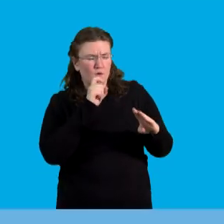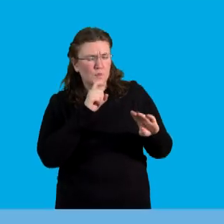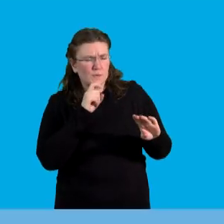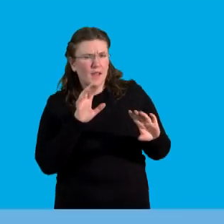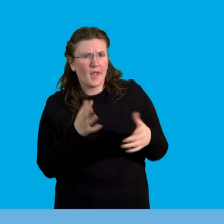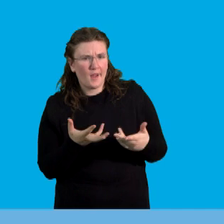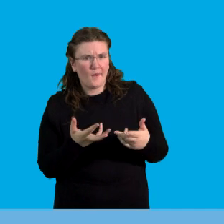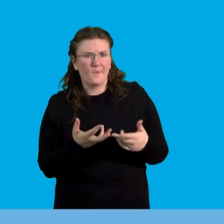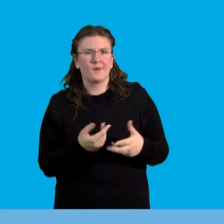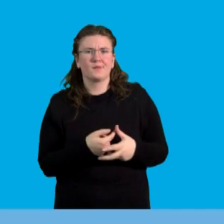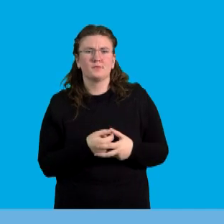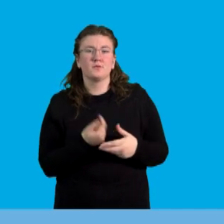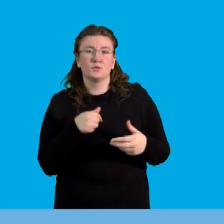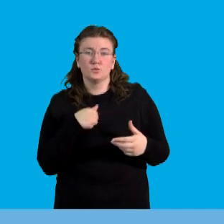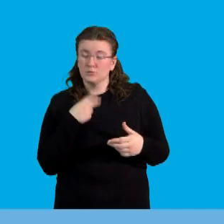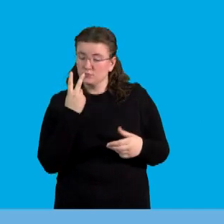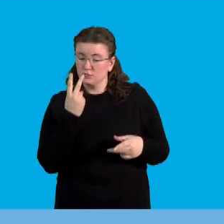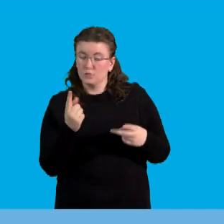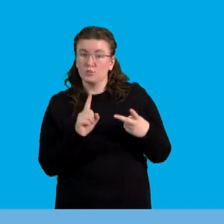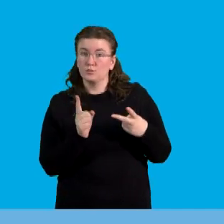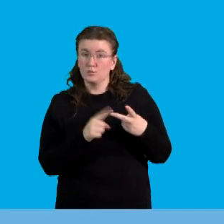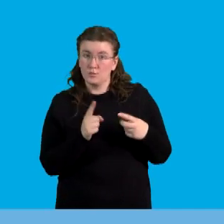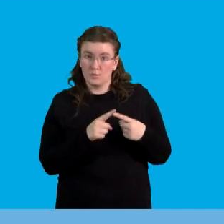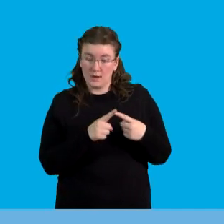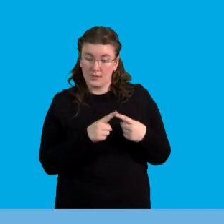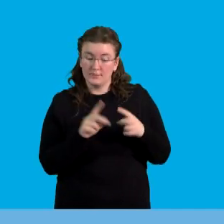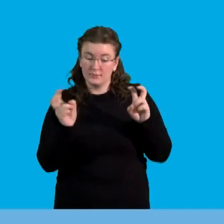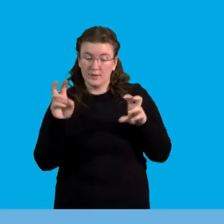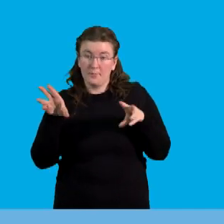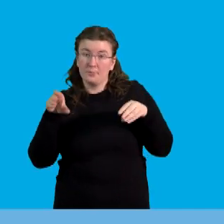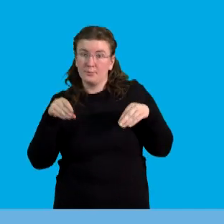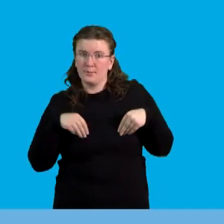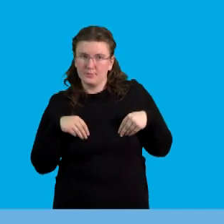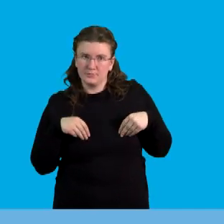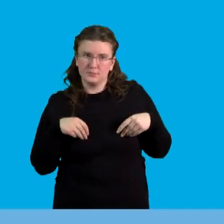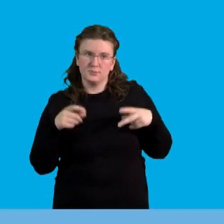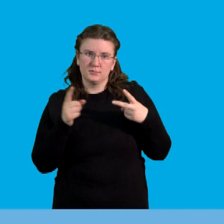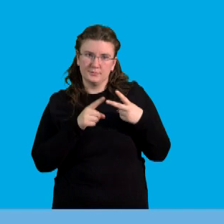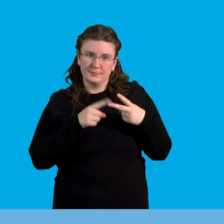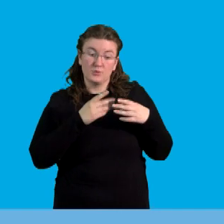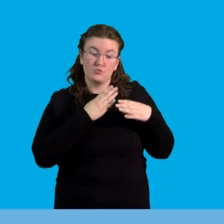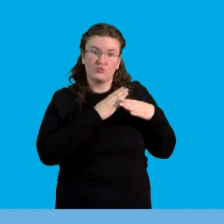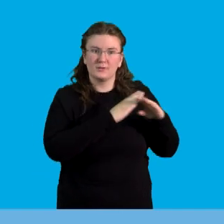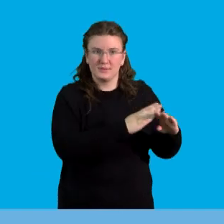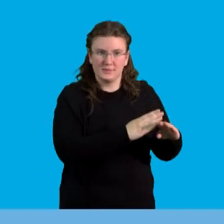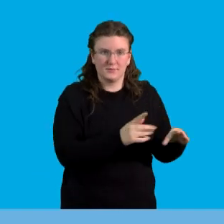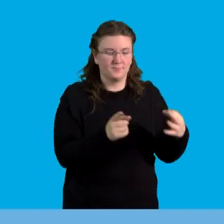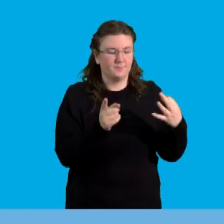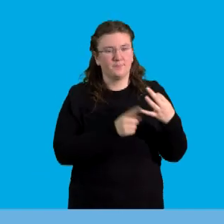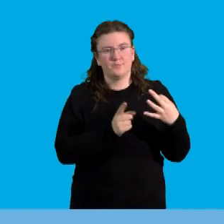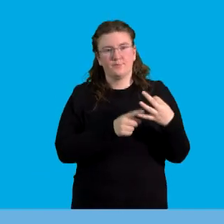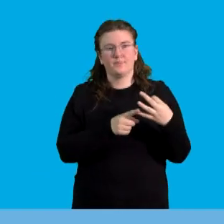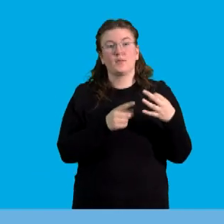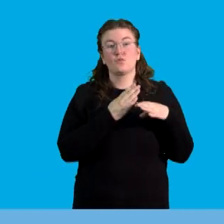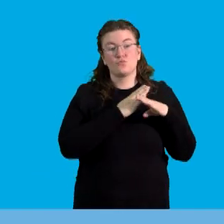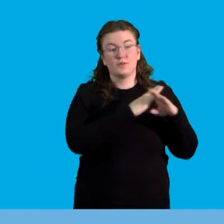resistor. And within that, we looked at the conductors of electricity and further went on to look at the resistance and also the